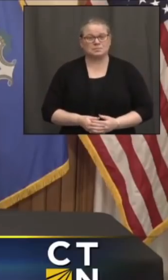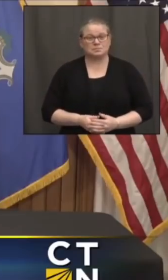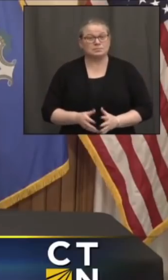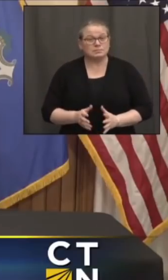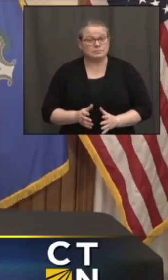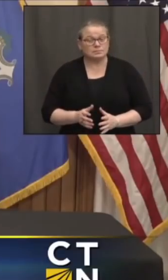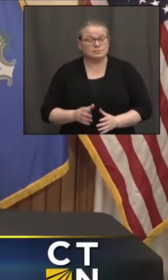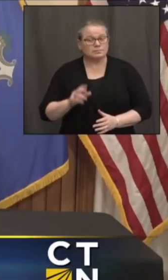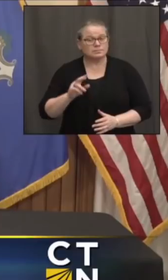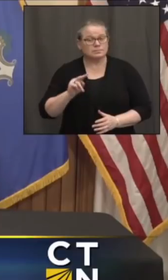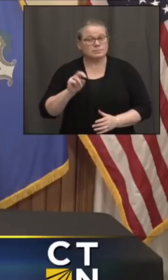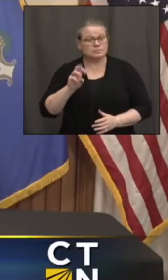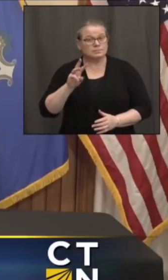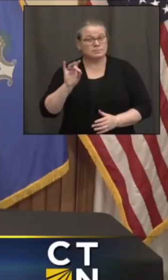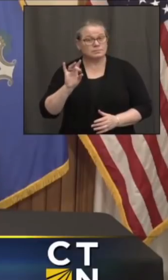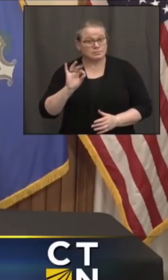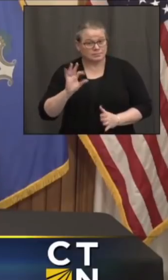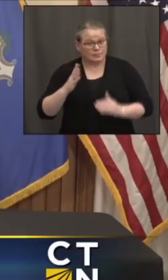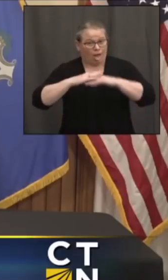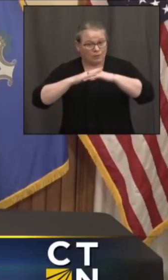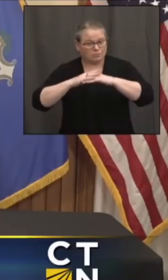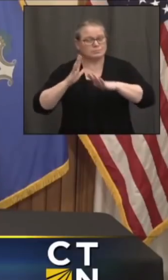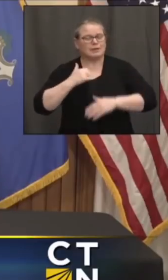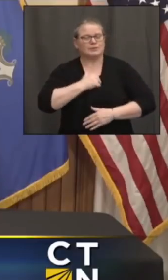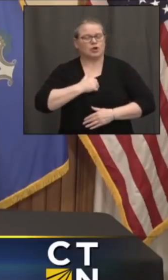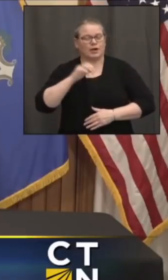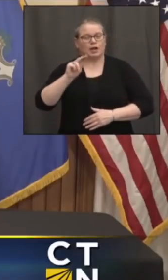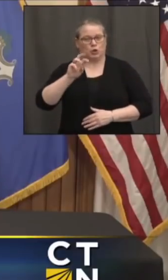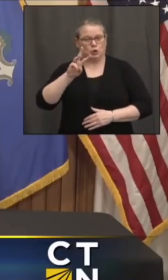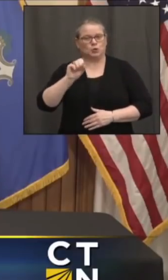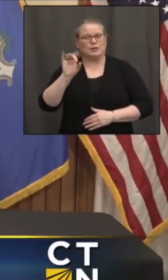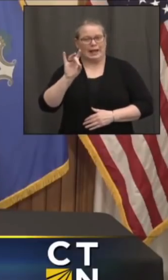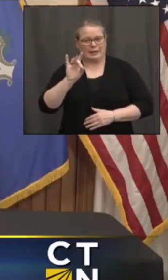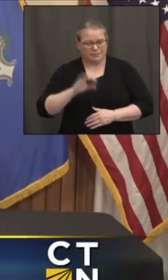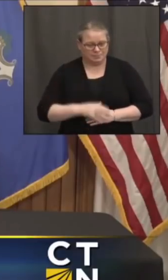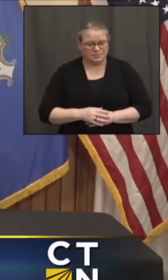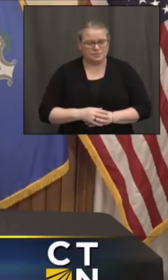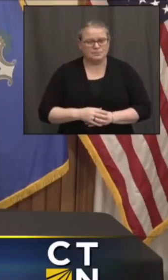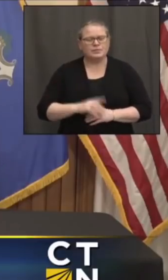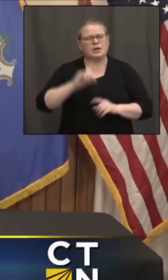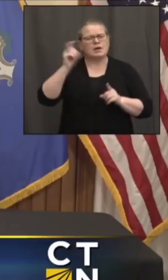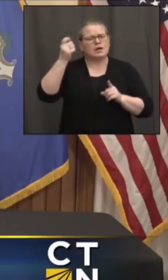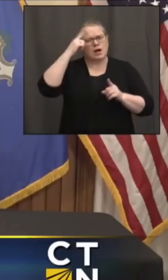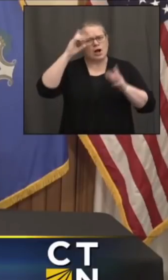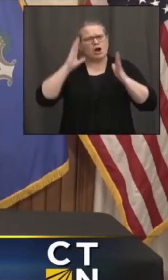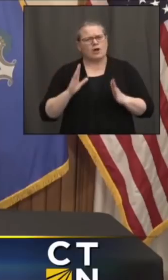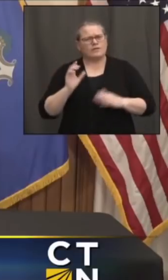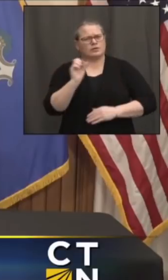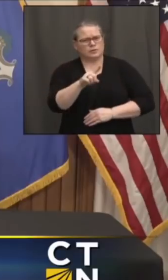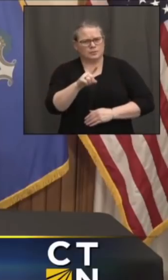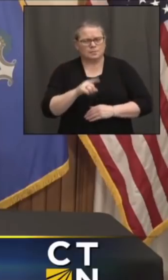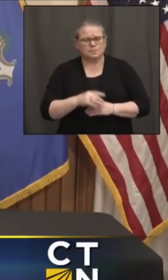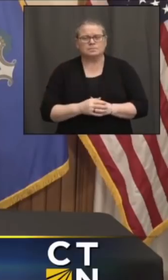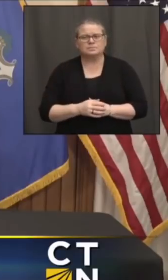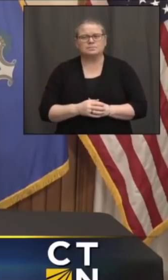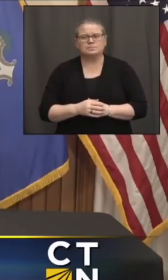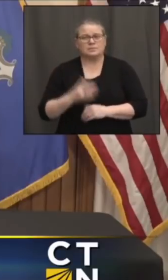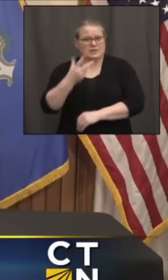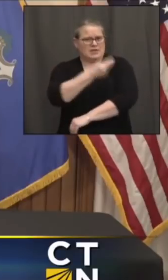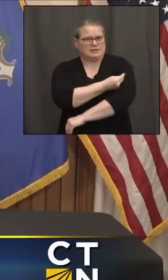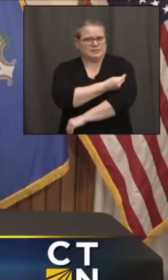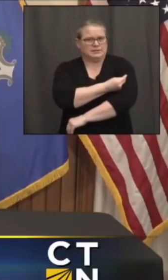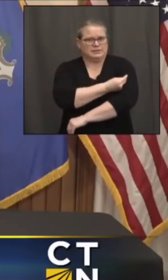Afternoon. 3. Thank you, Max. Oh, go ahead. Sorry about that. Governor, just one question regarding with vaccines, because